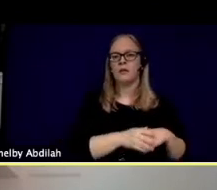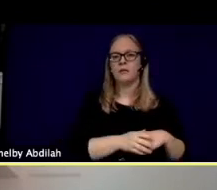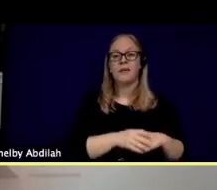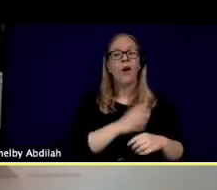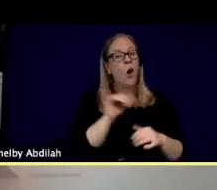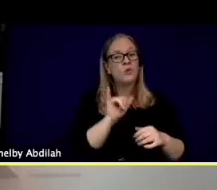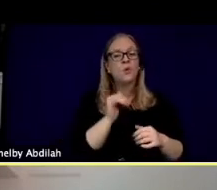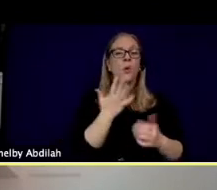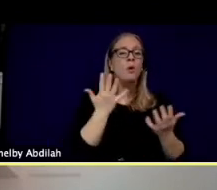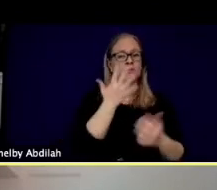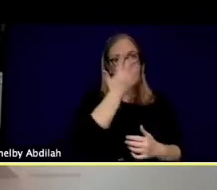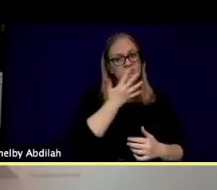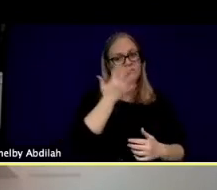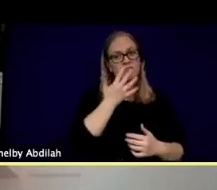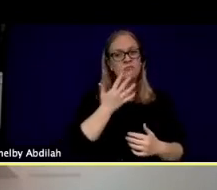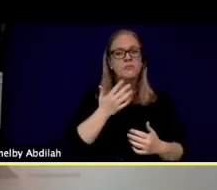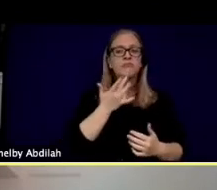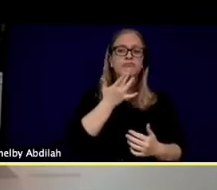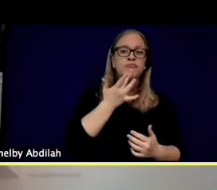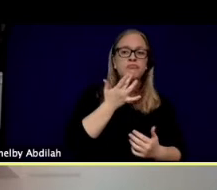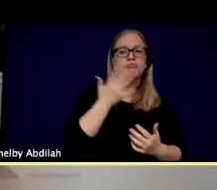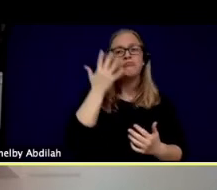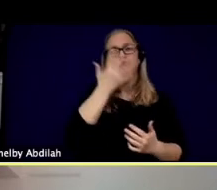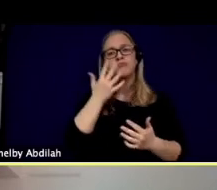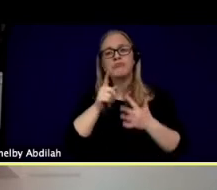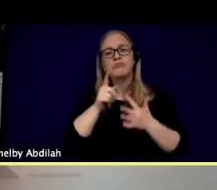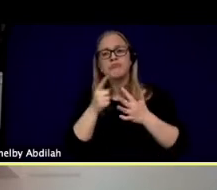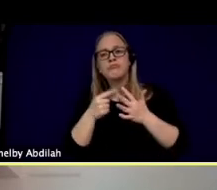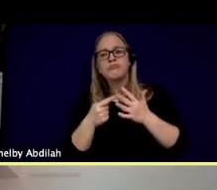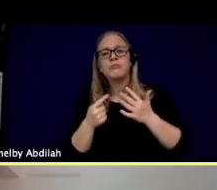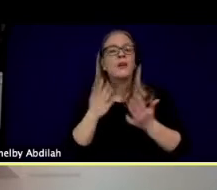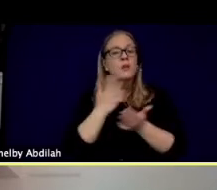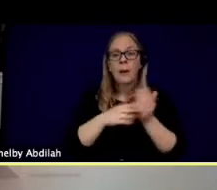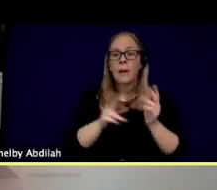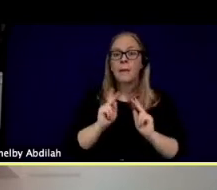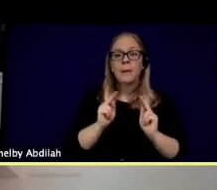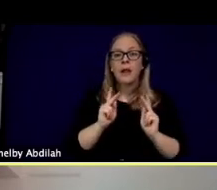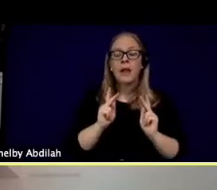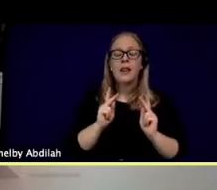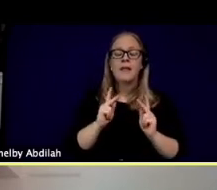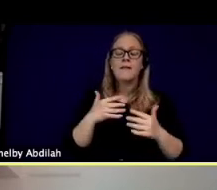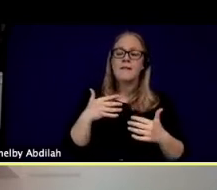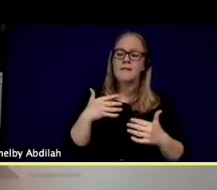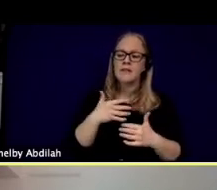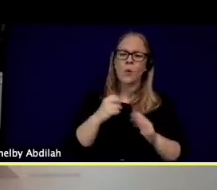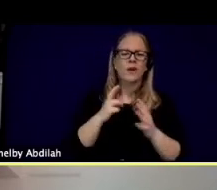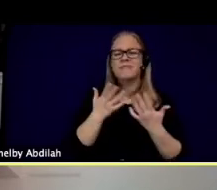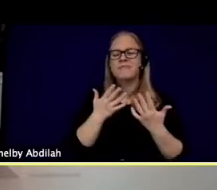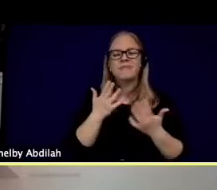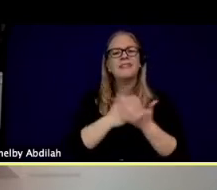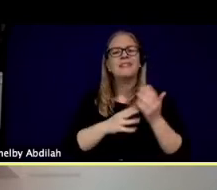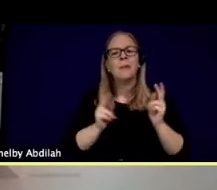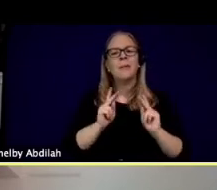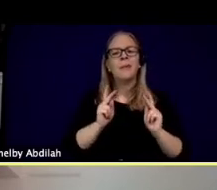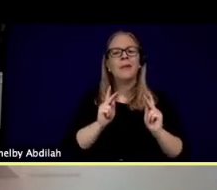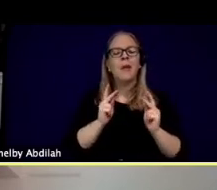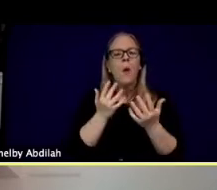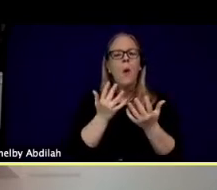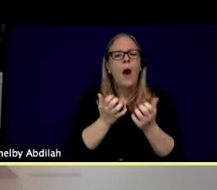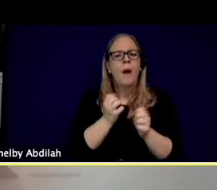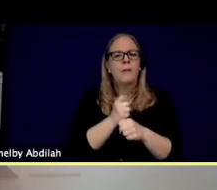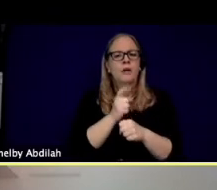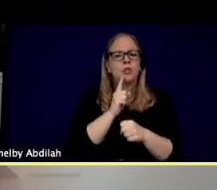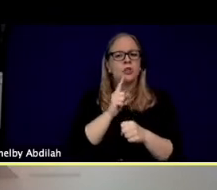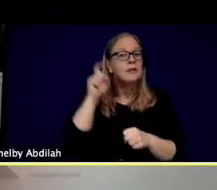Some individuals are fear or want to ensure that the hearing aid is small or